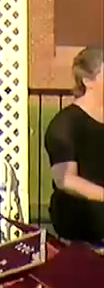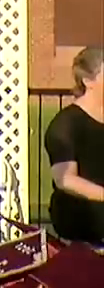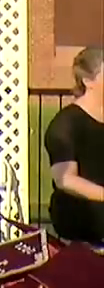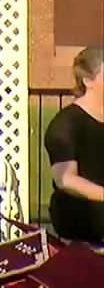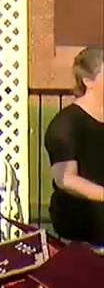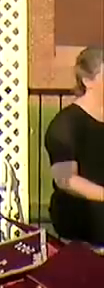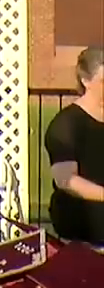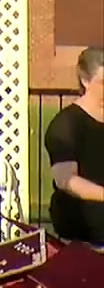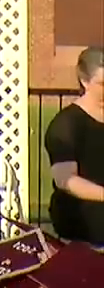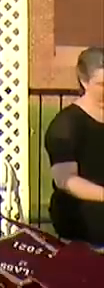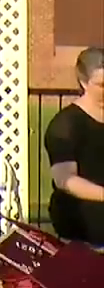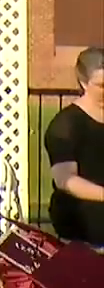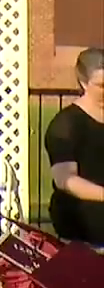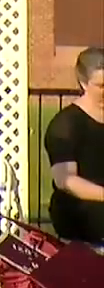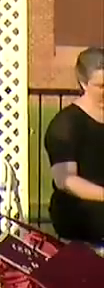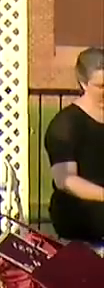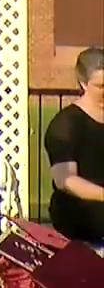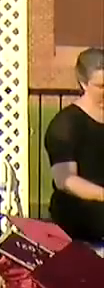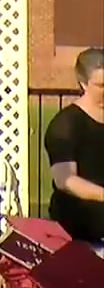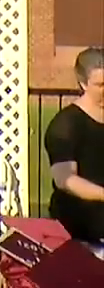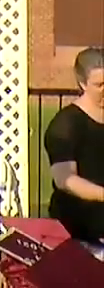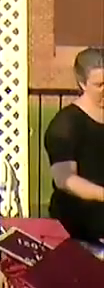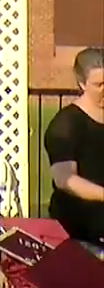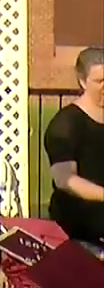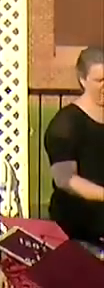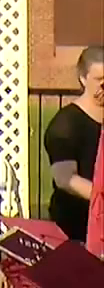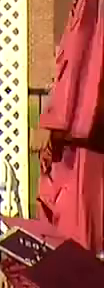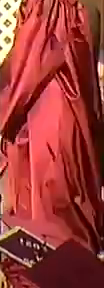Lila D. Dowu.